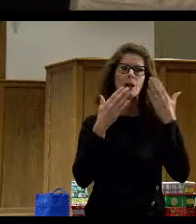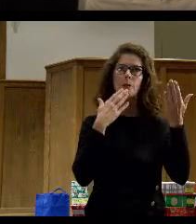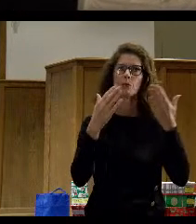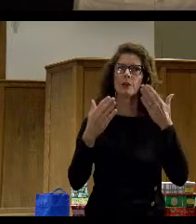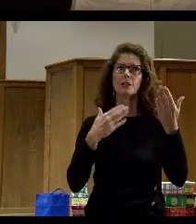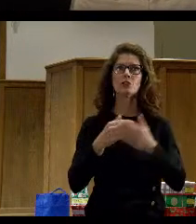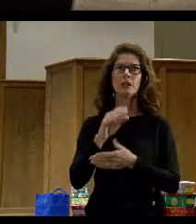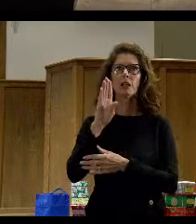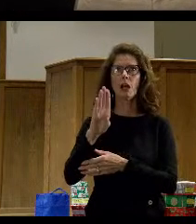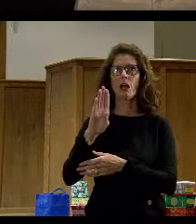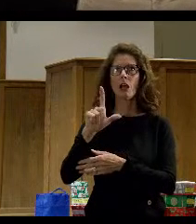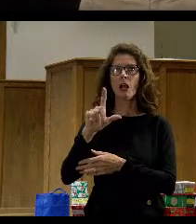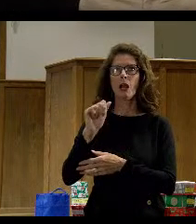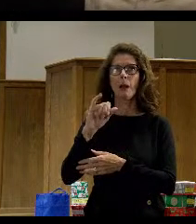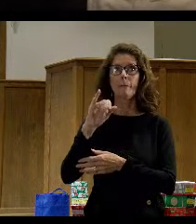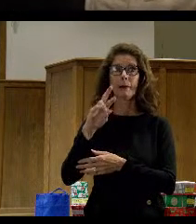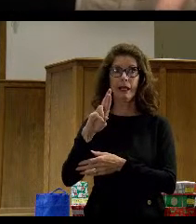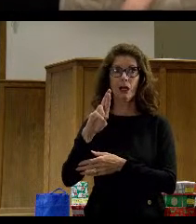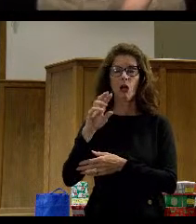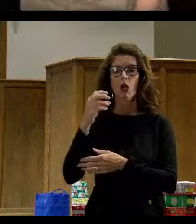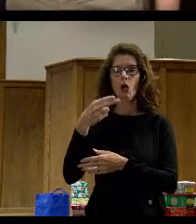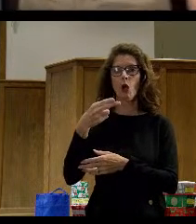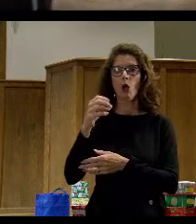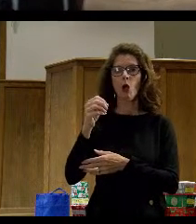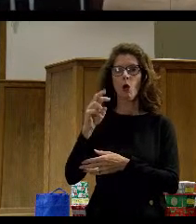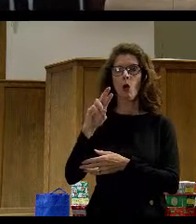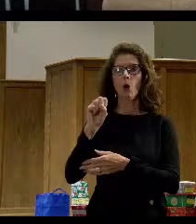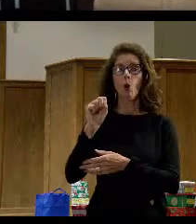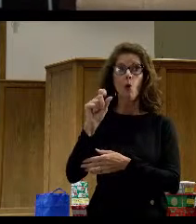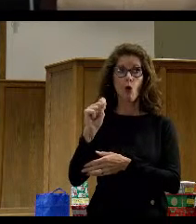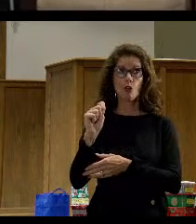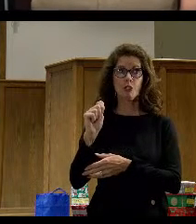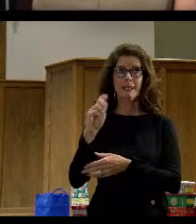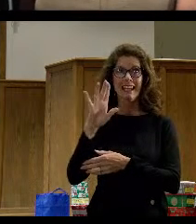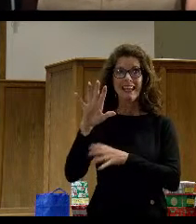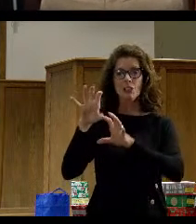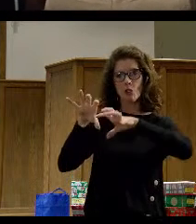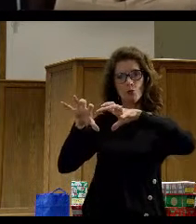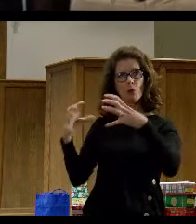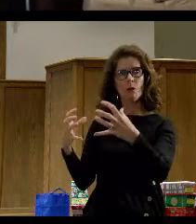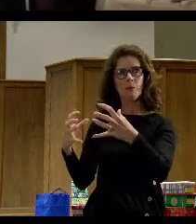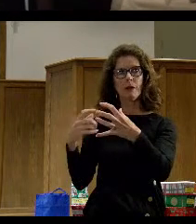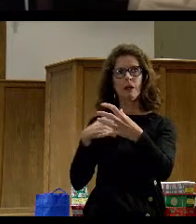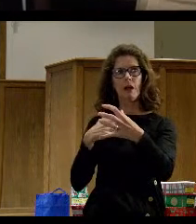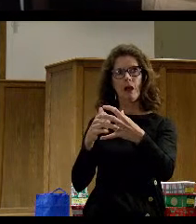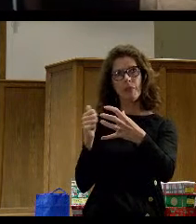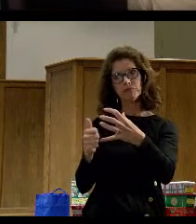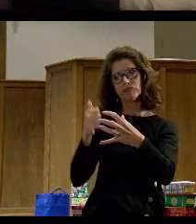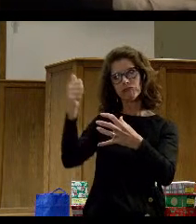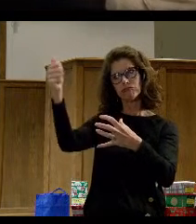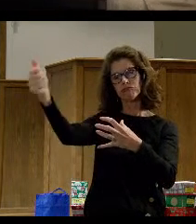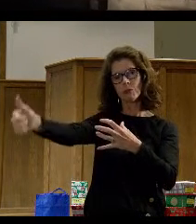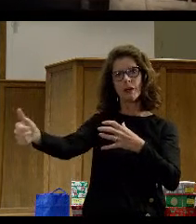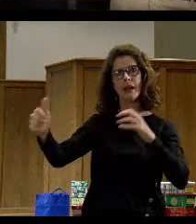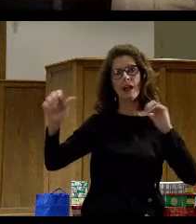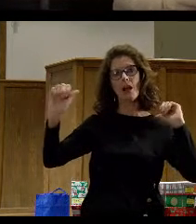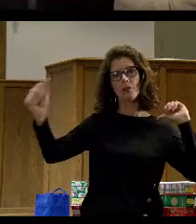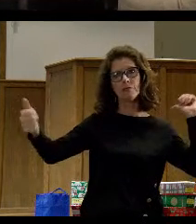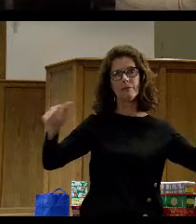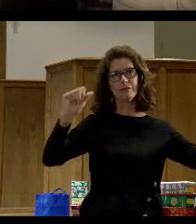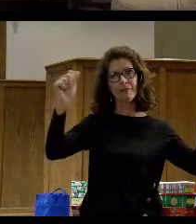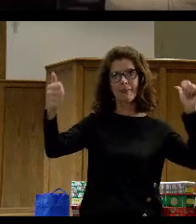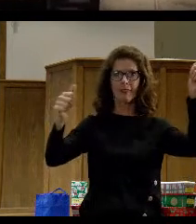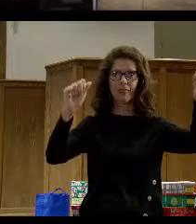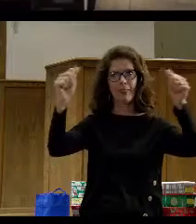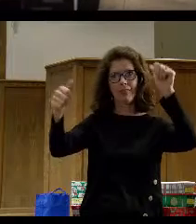Horst and everyone else that's working with Blair, going out and cleaning up lots and lots of limbs all over town and helping